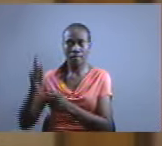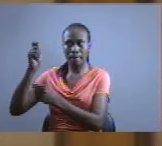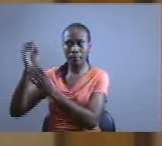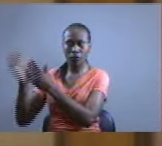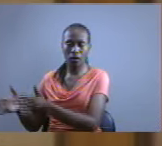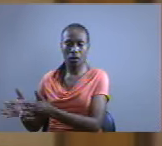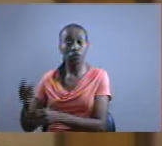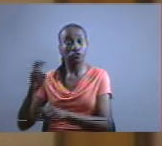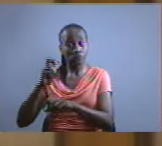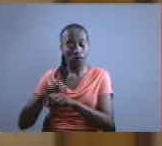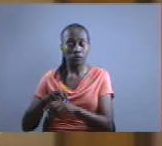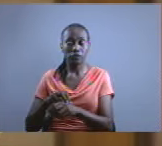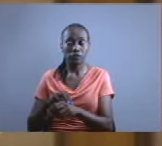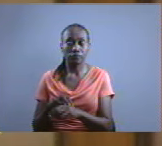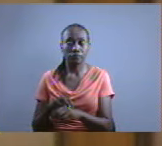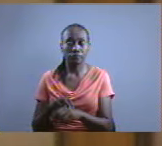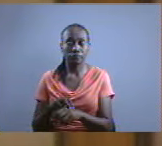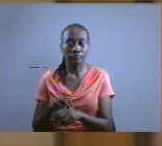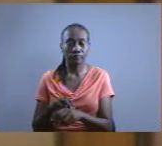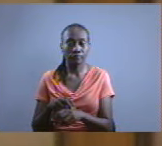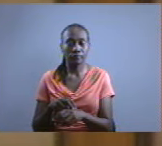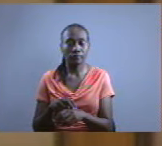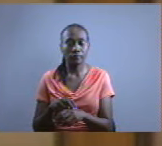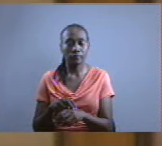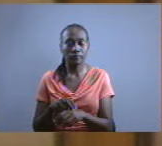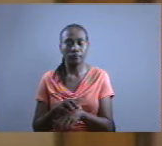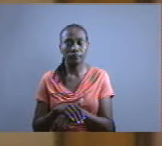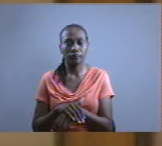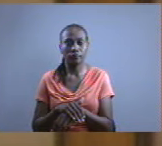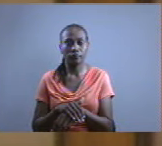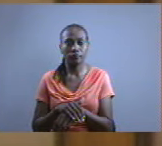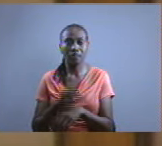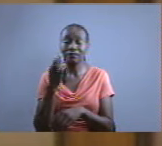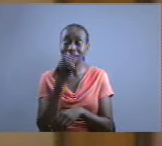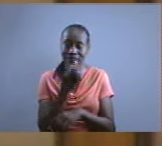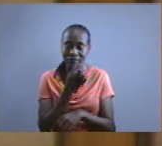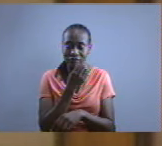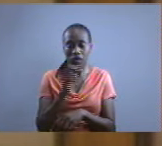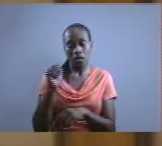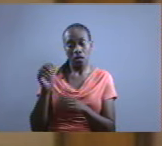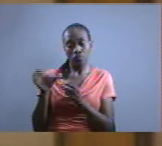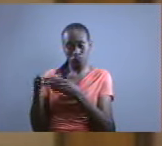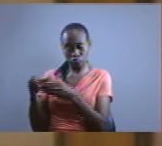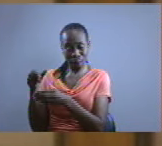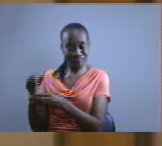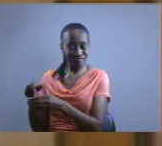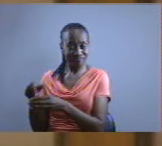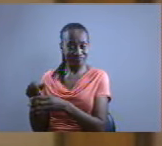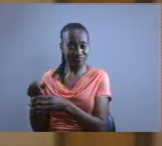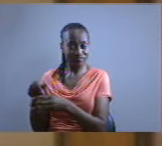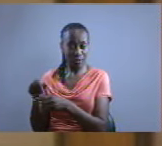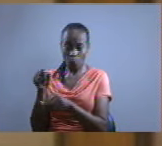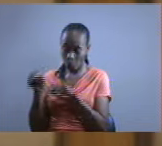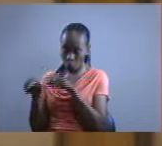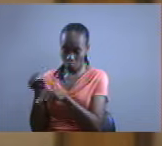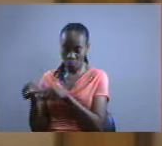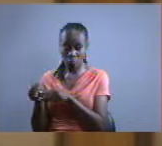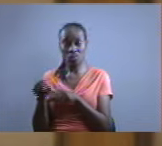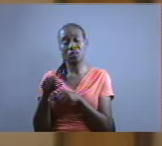have Voting on a member. They have also called into question the agency's announcement that charges against